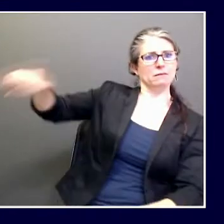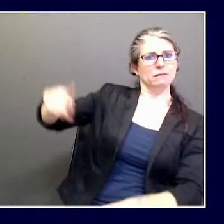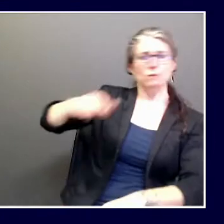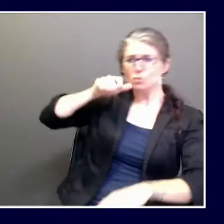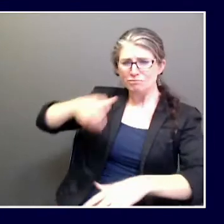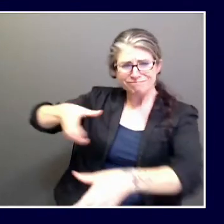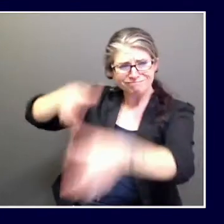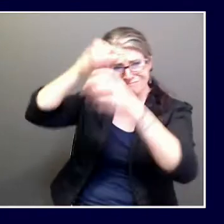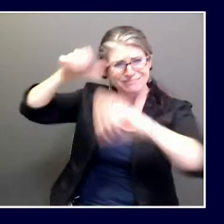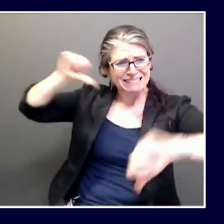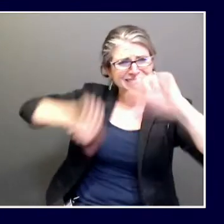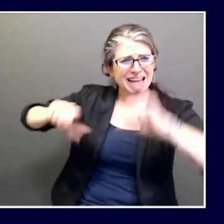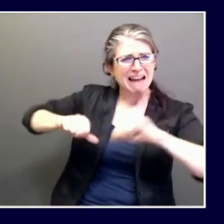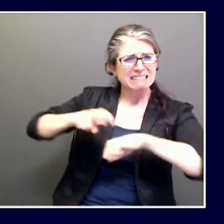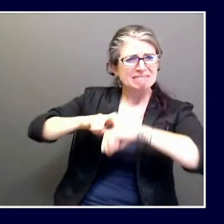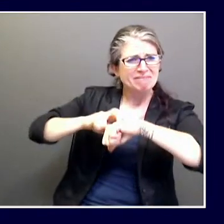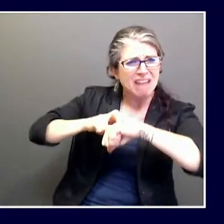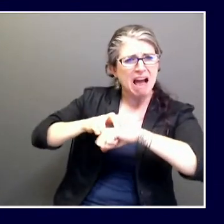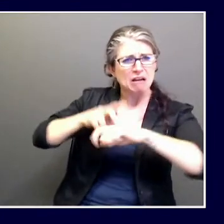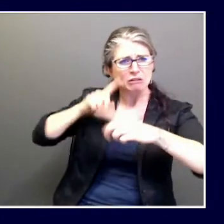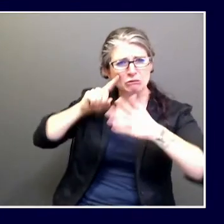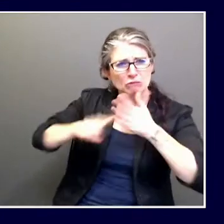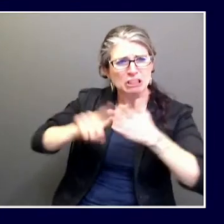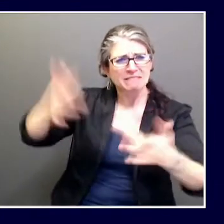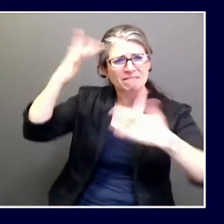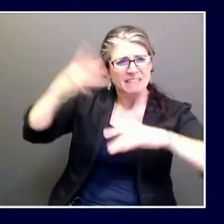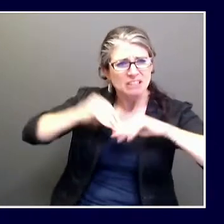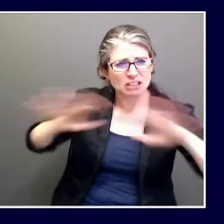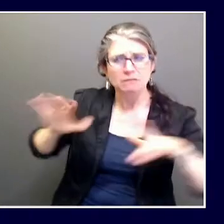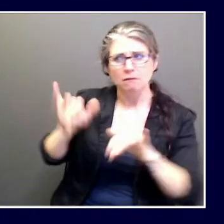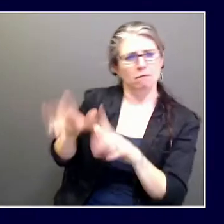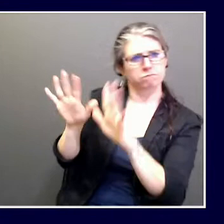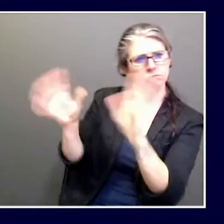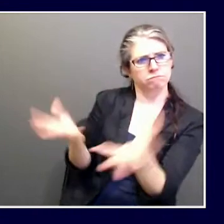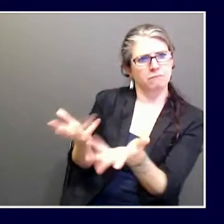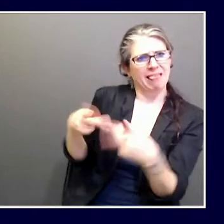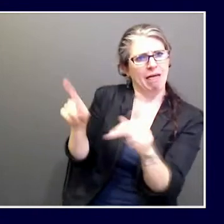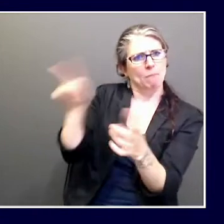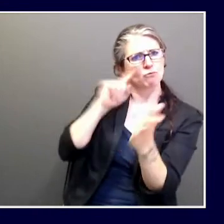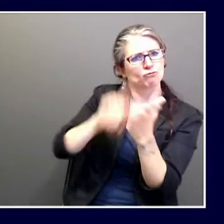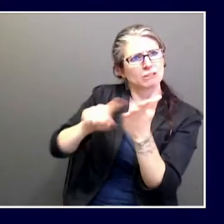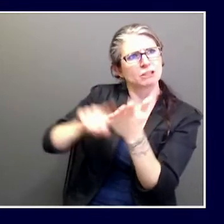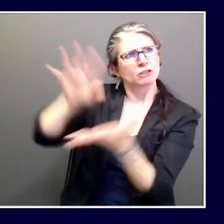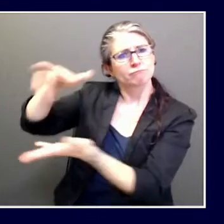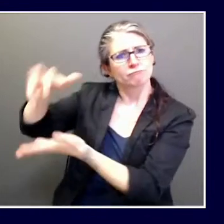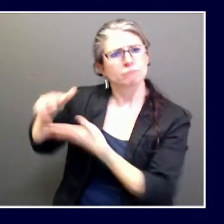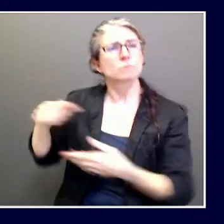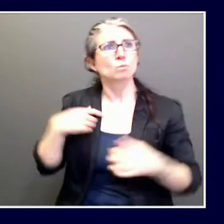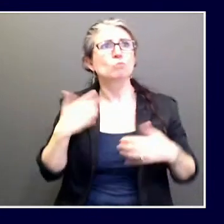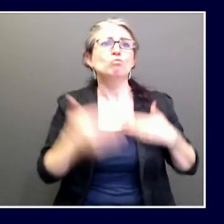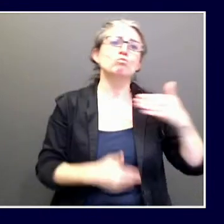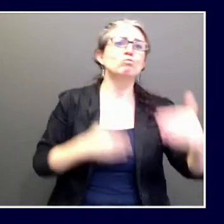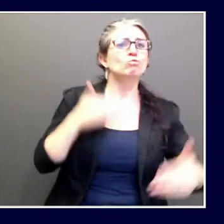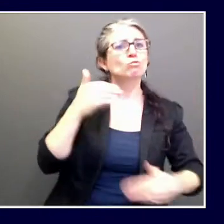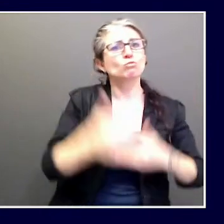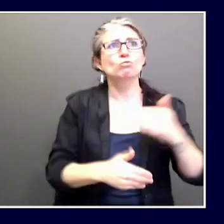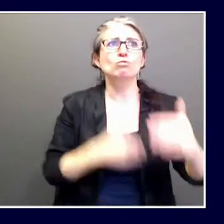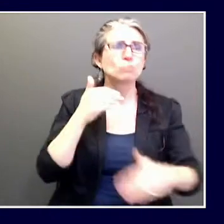can you do? Well, you can do your part by staying informed and relying on trusted sources of